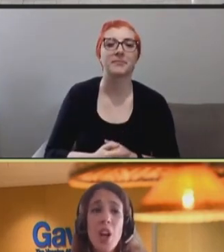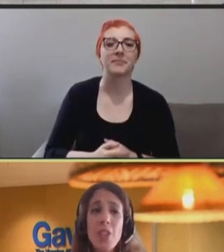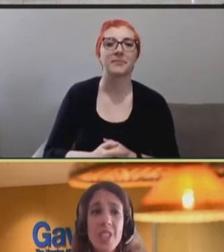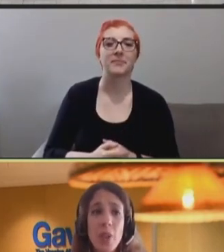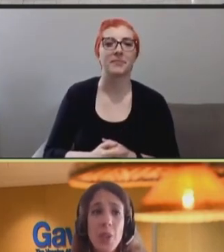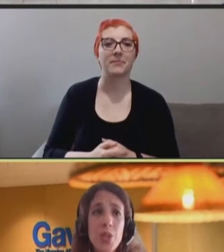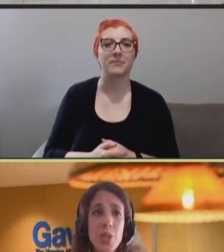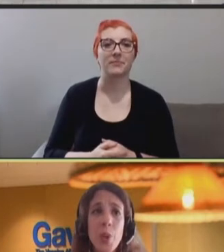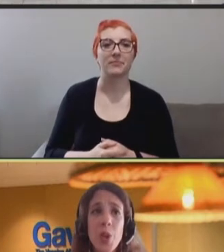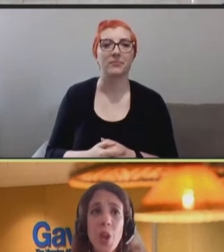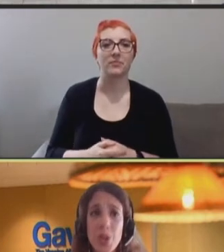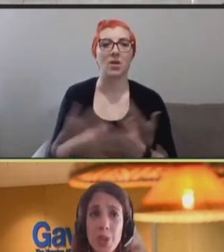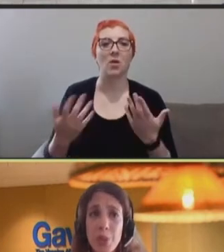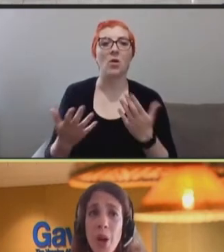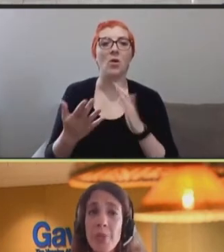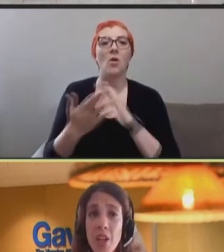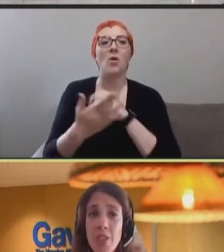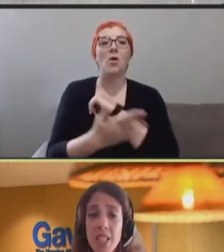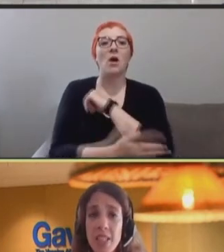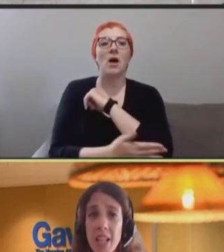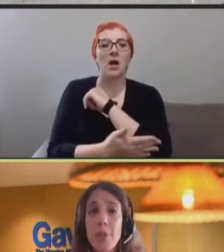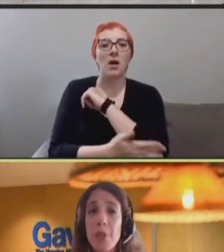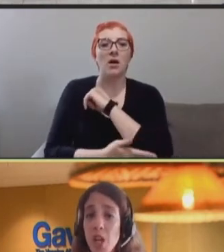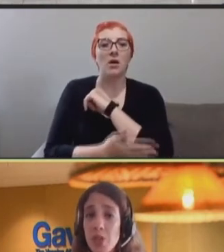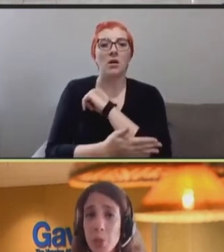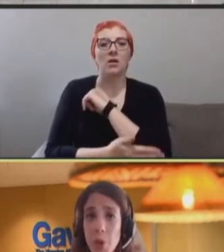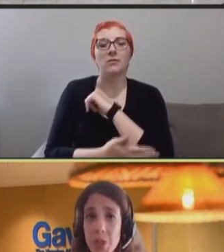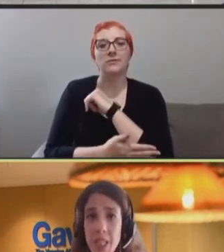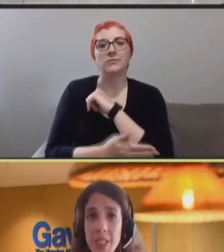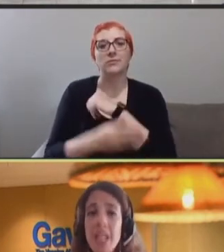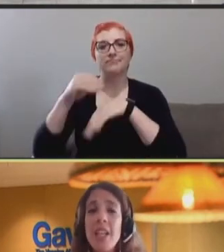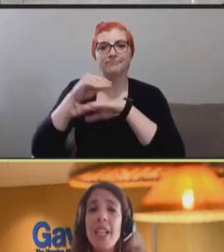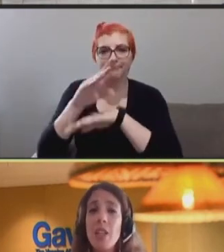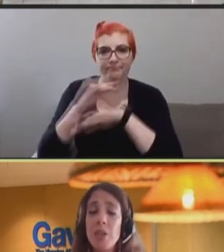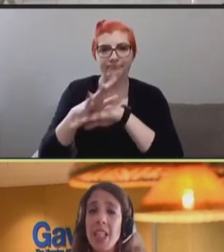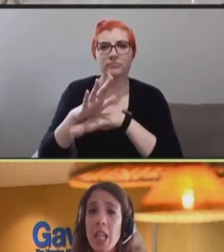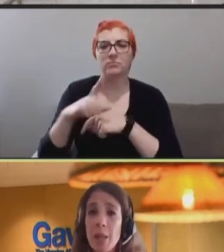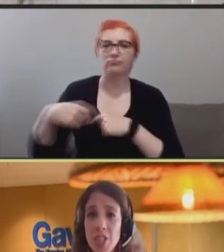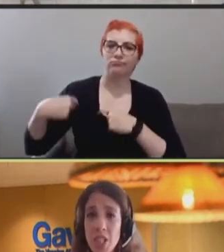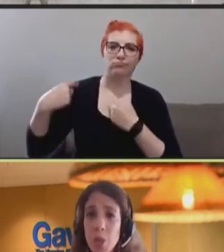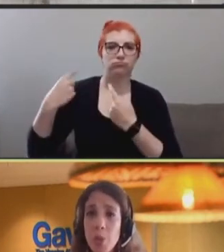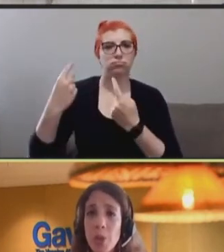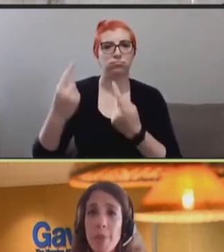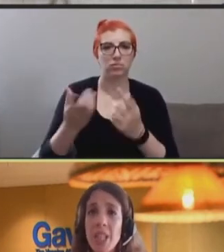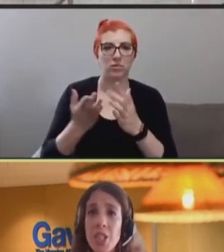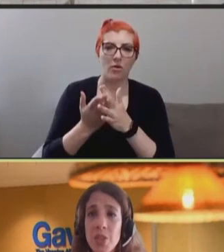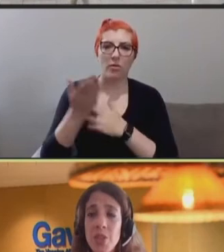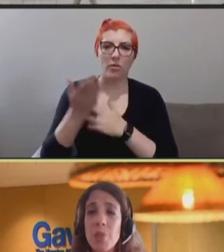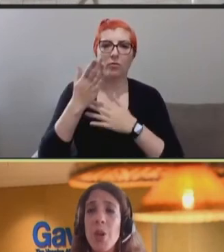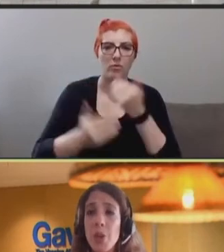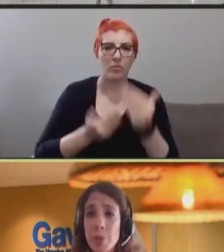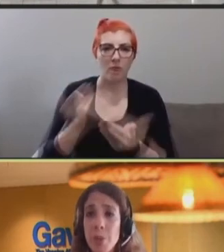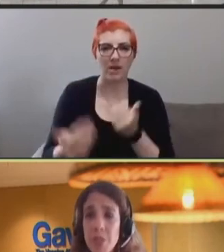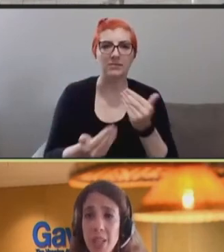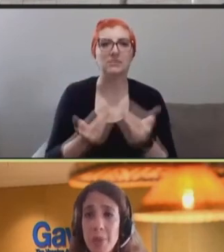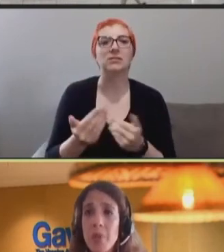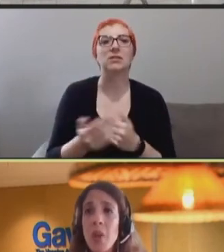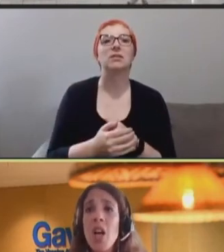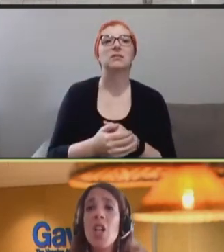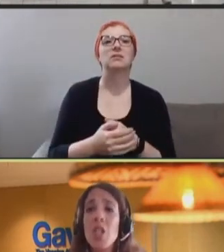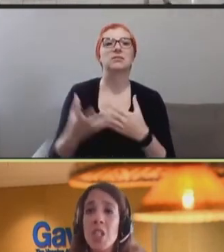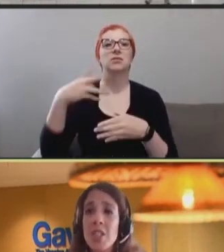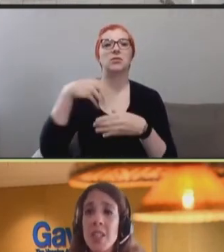So country stakeholders were consulted from the onset and throughout the process, including immunization program managers, procurement